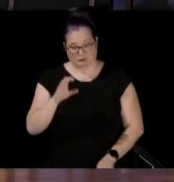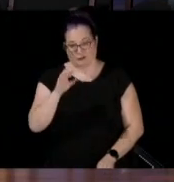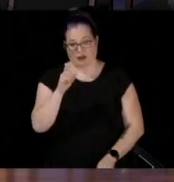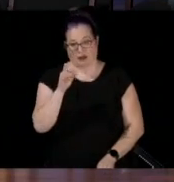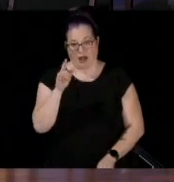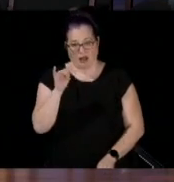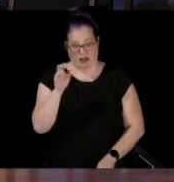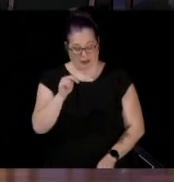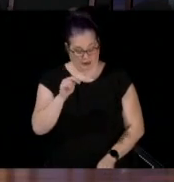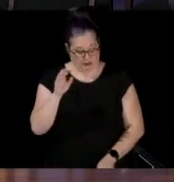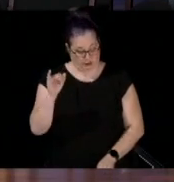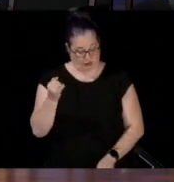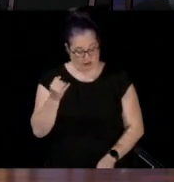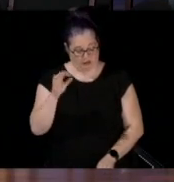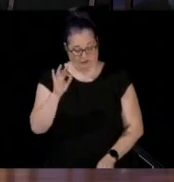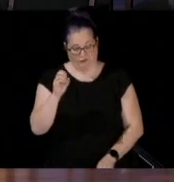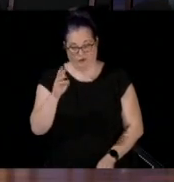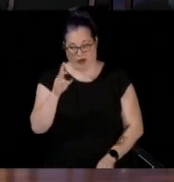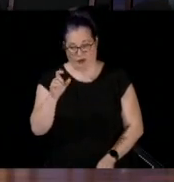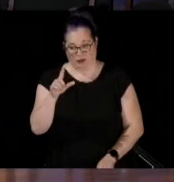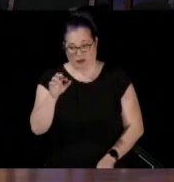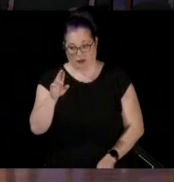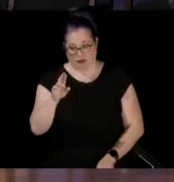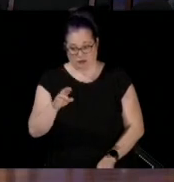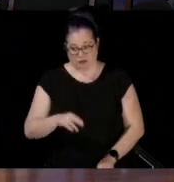Colin Joseph Fowler.